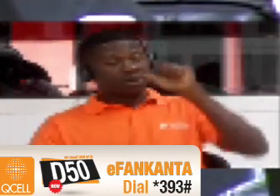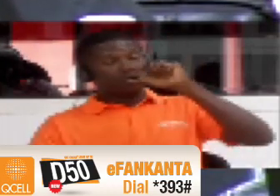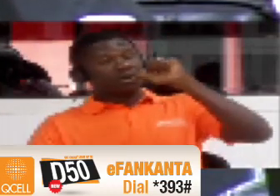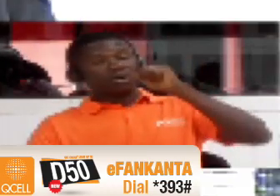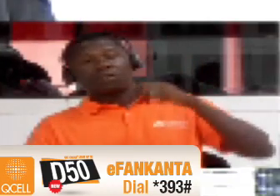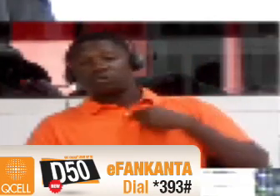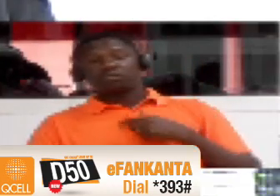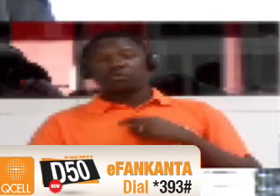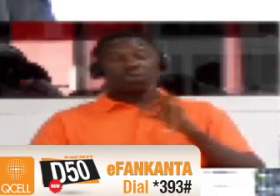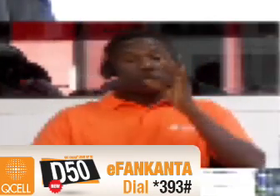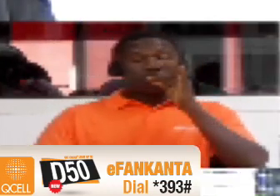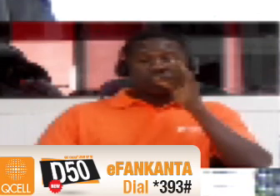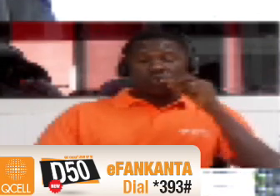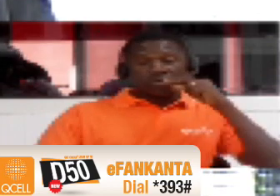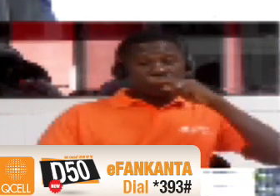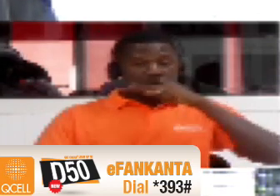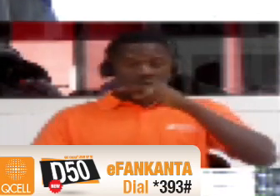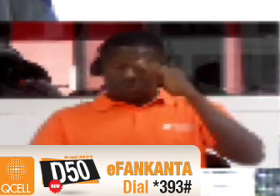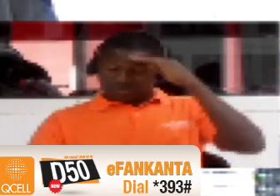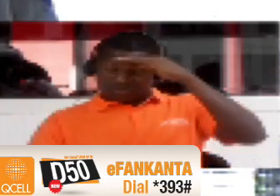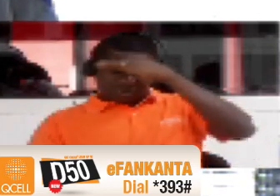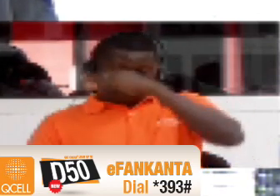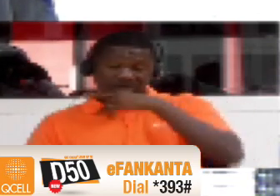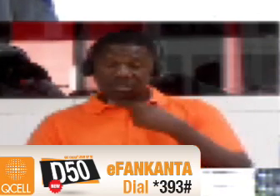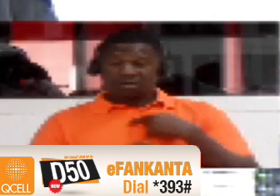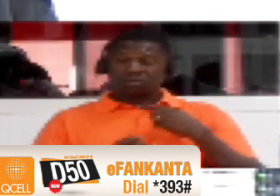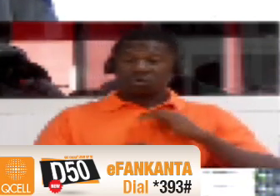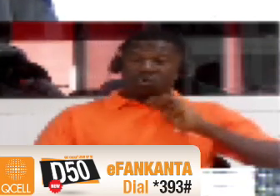being entertained during these